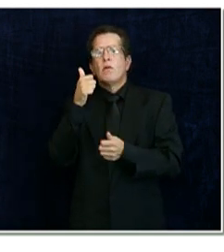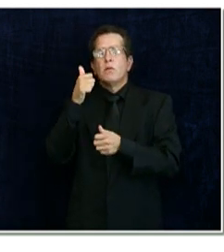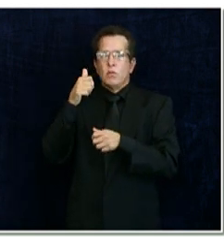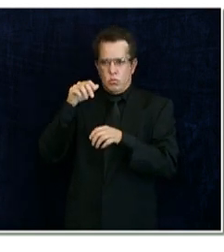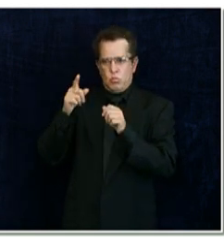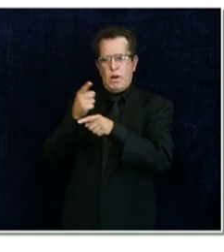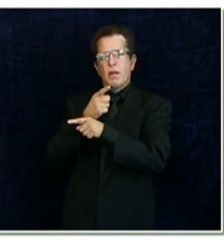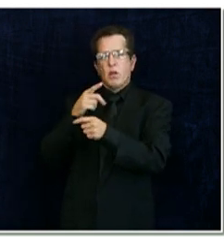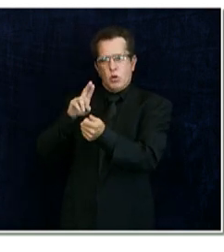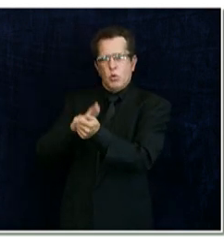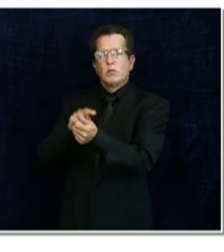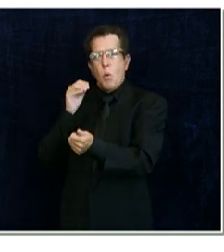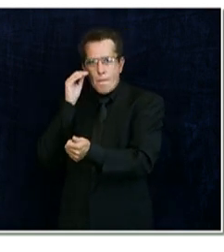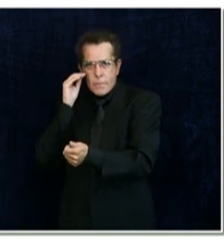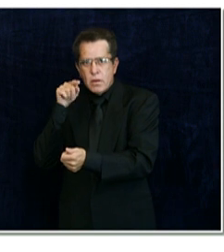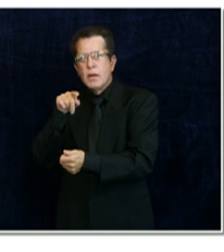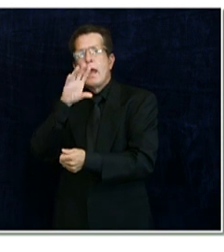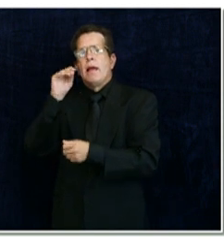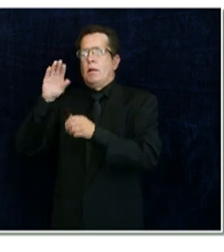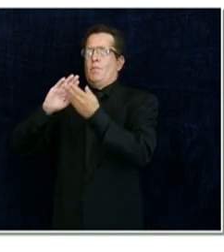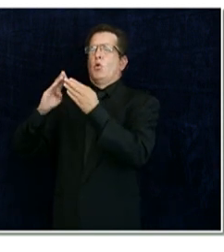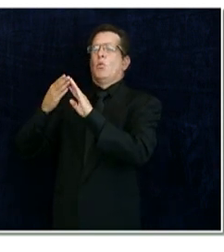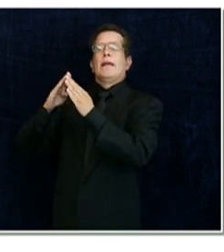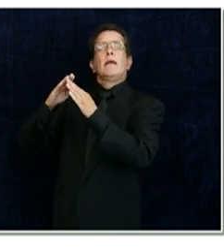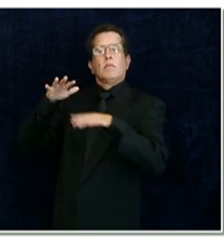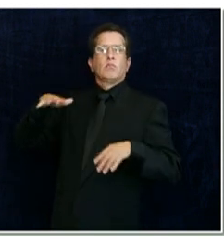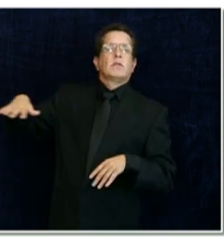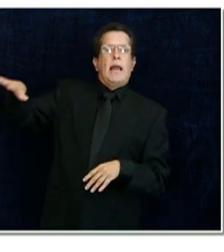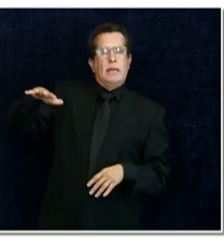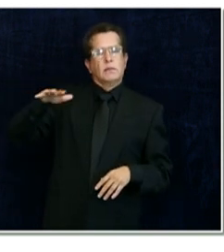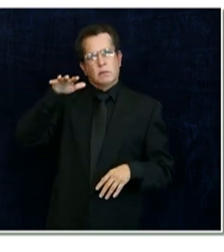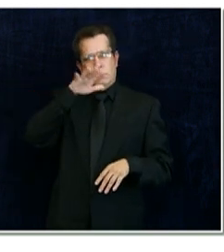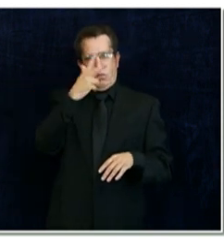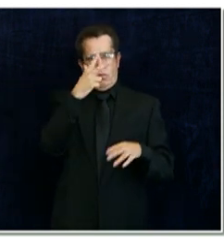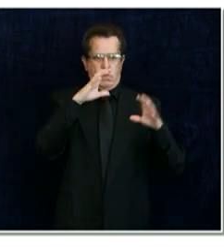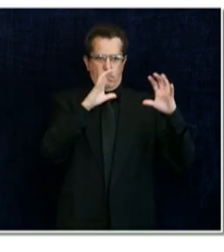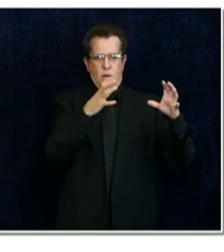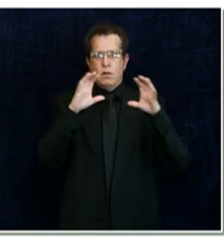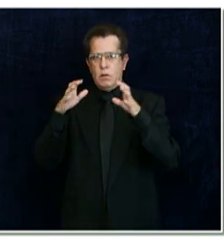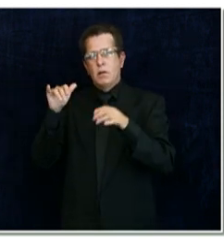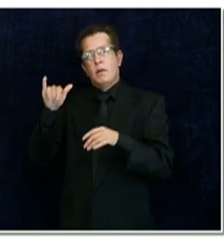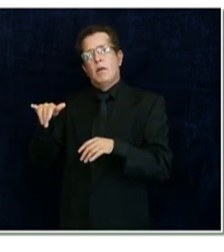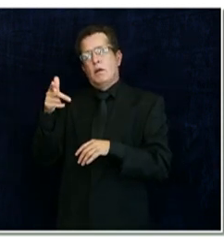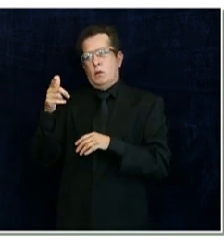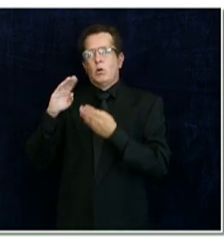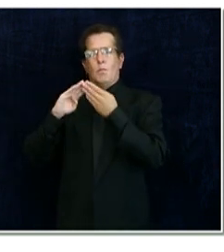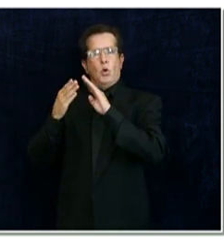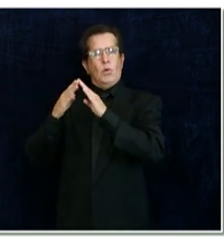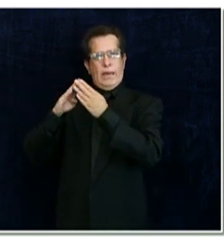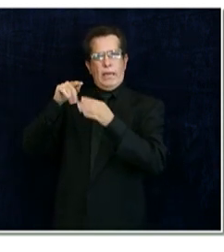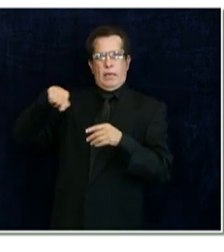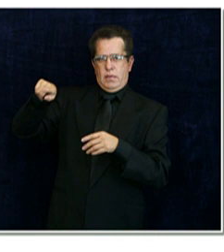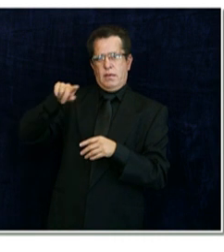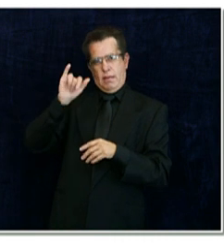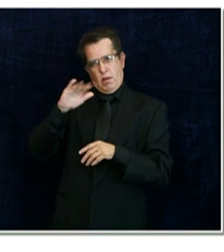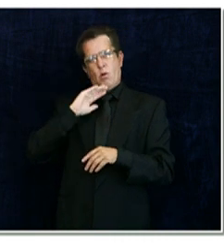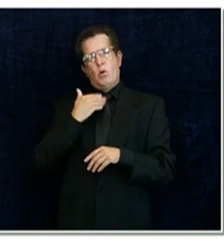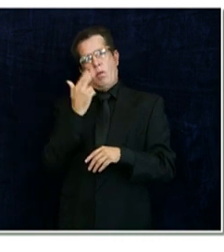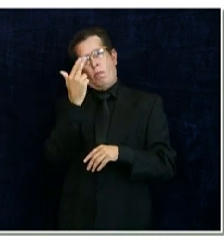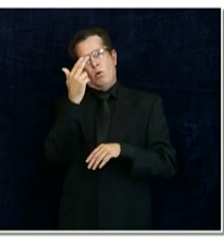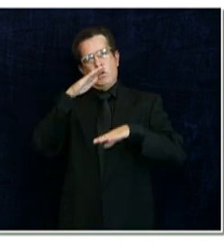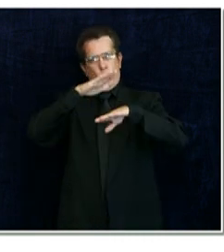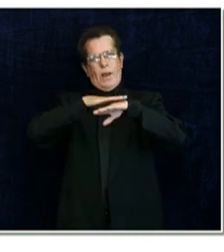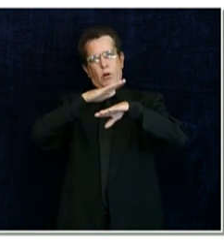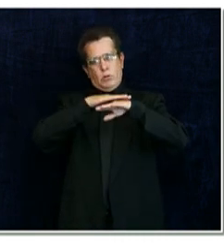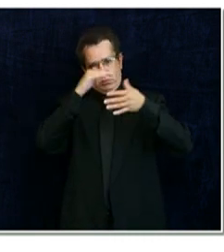settings, and community settings. Community settings is one of our county's 13 triggers, and we will discuss this in more